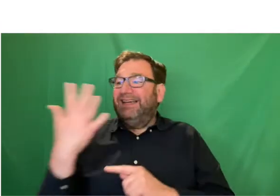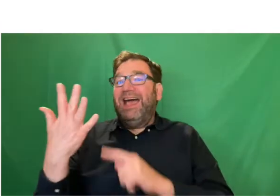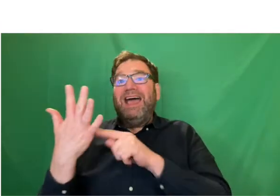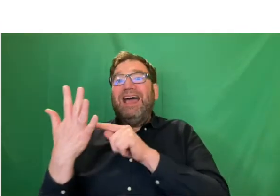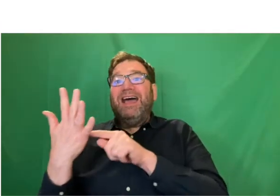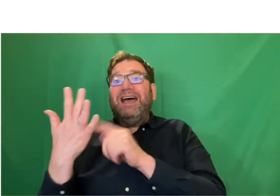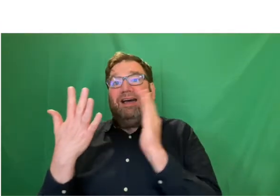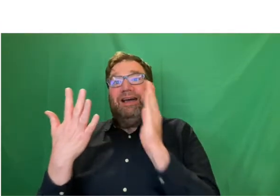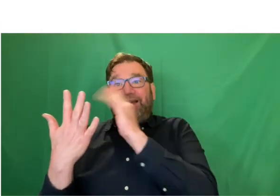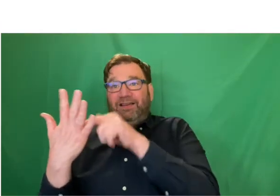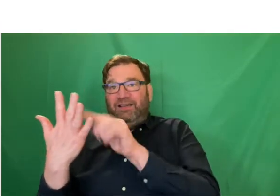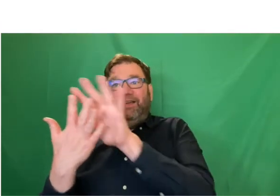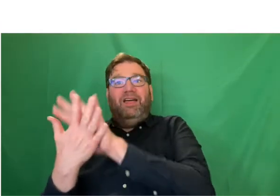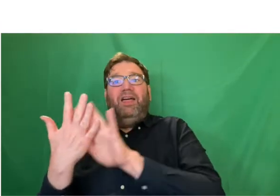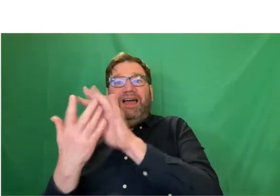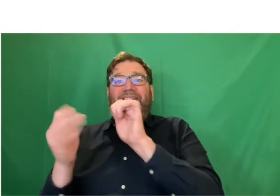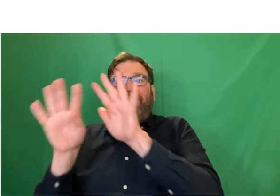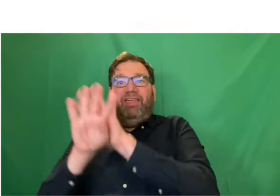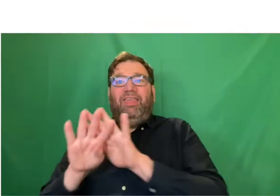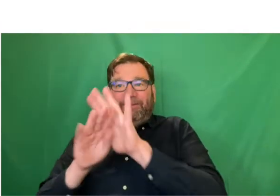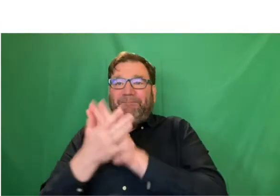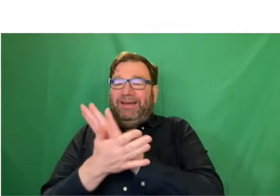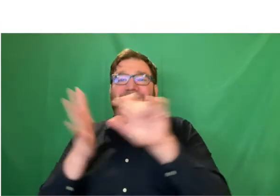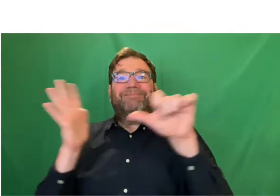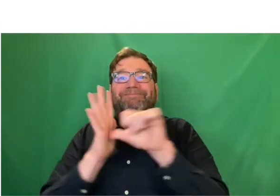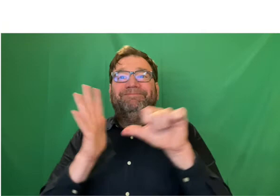right hand are occluded.